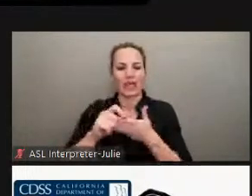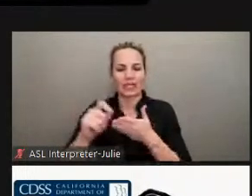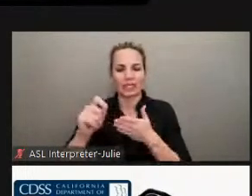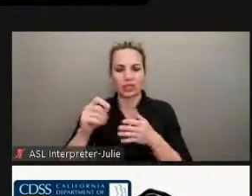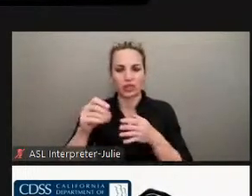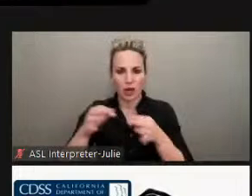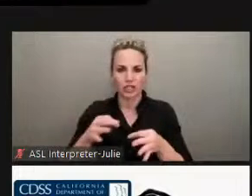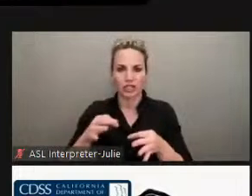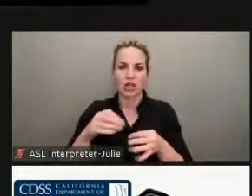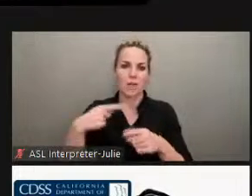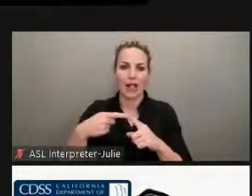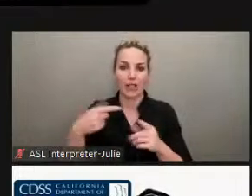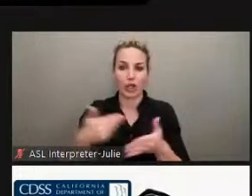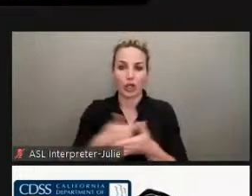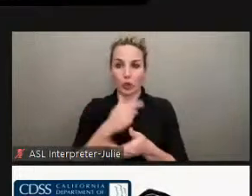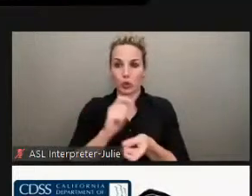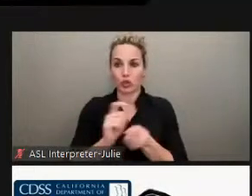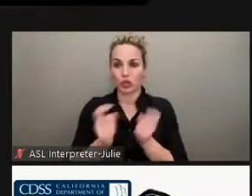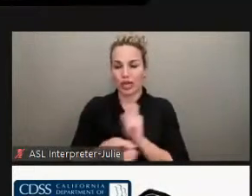this new change.